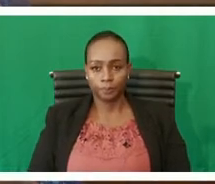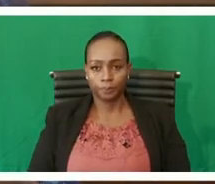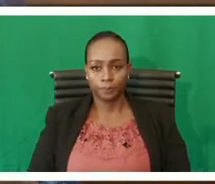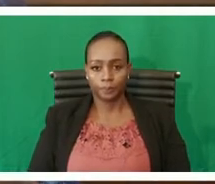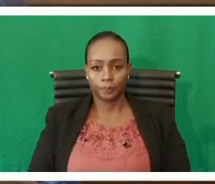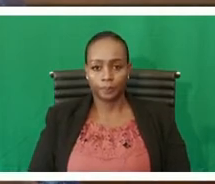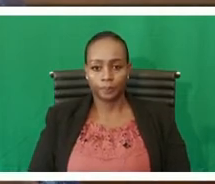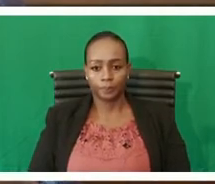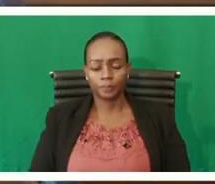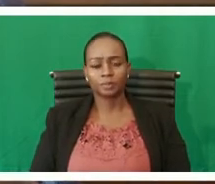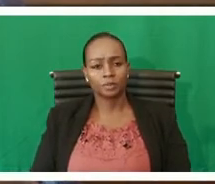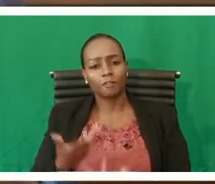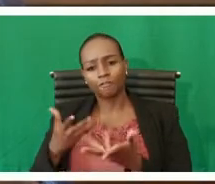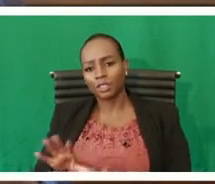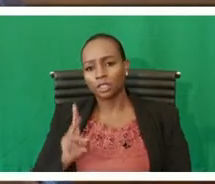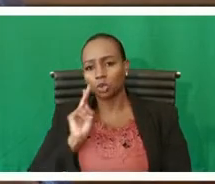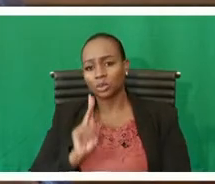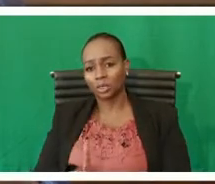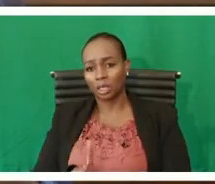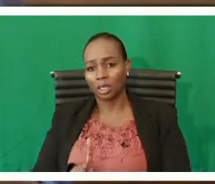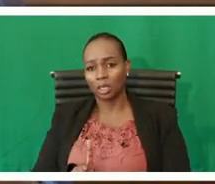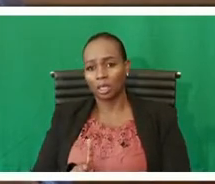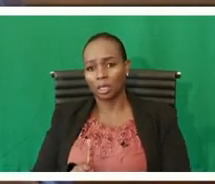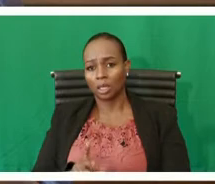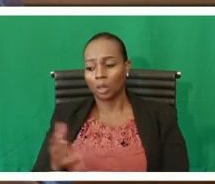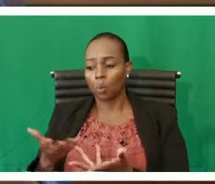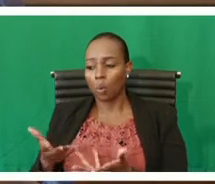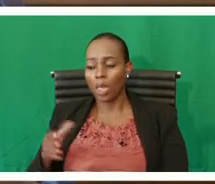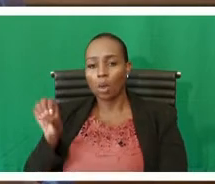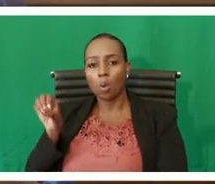And I've seen in Kronstadt,